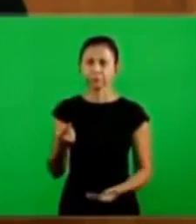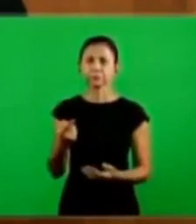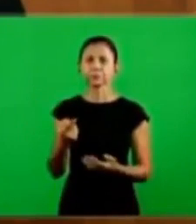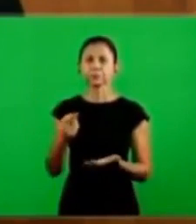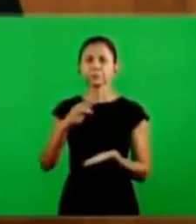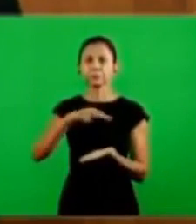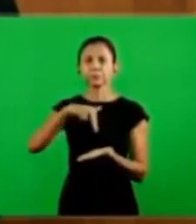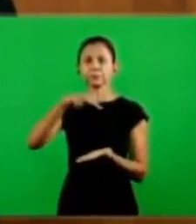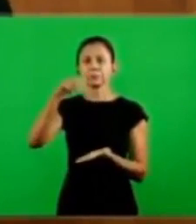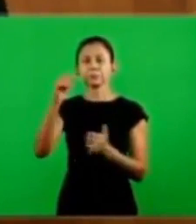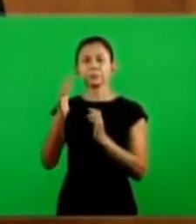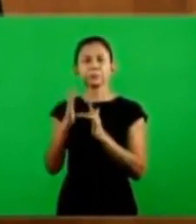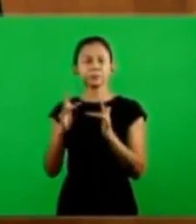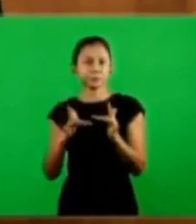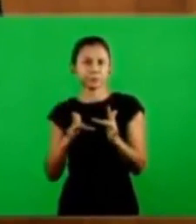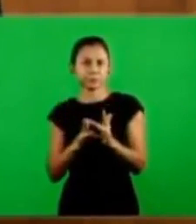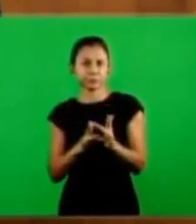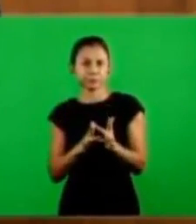after the resurrection of Jesus,